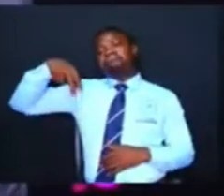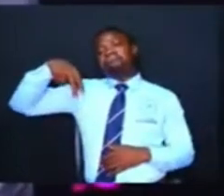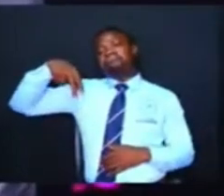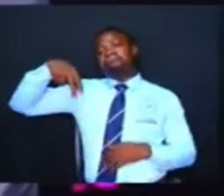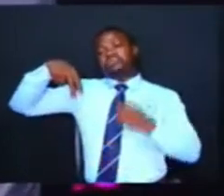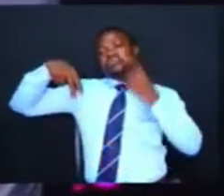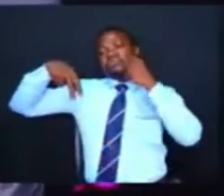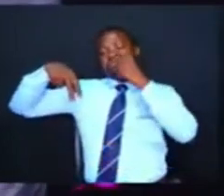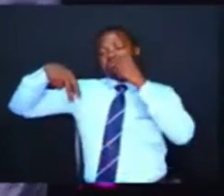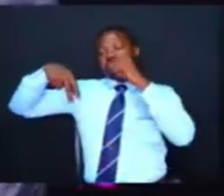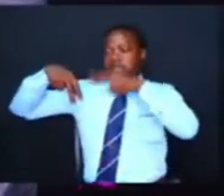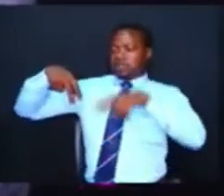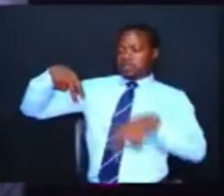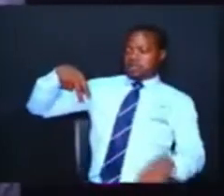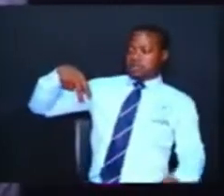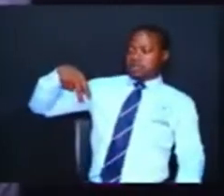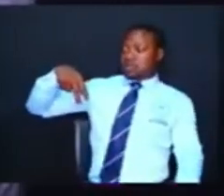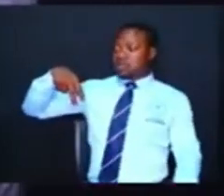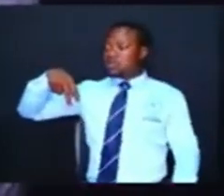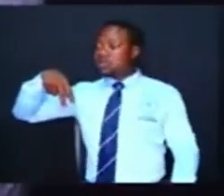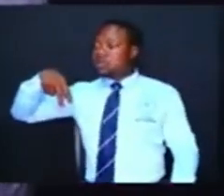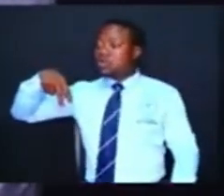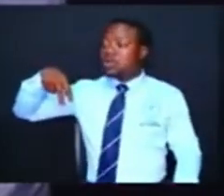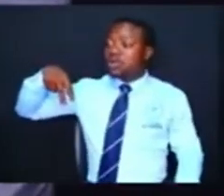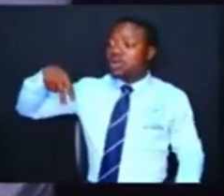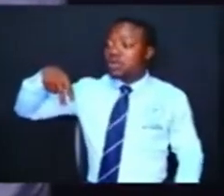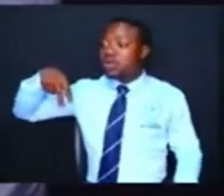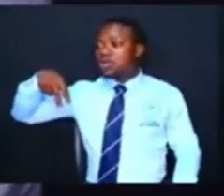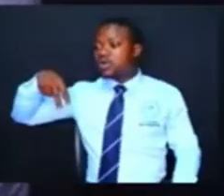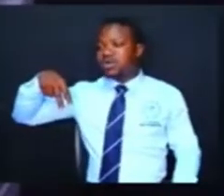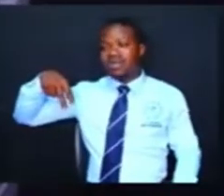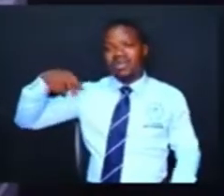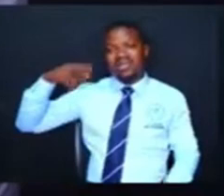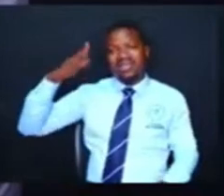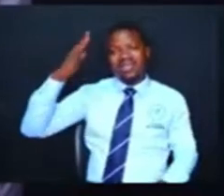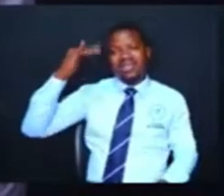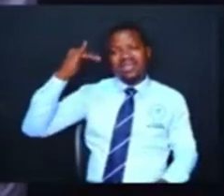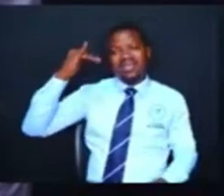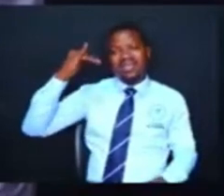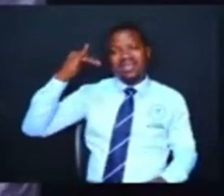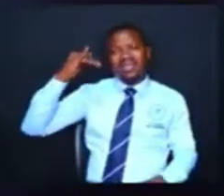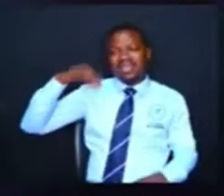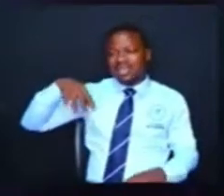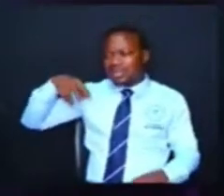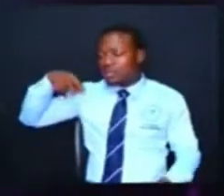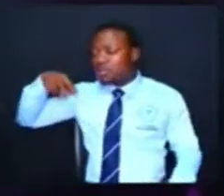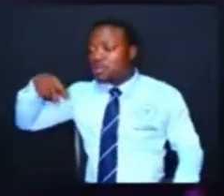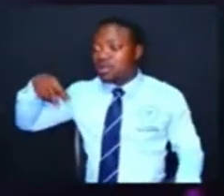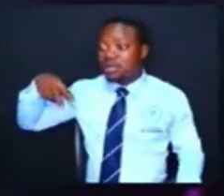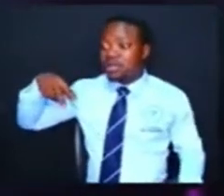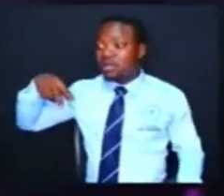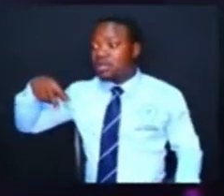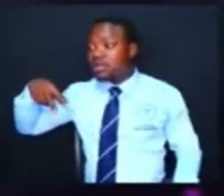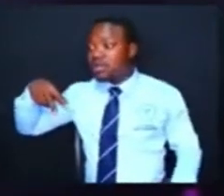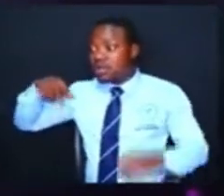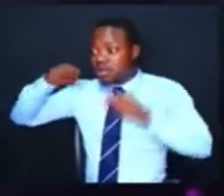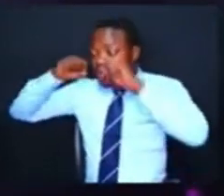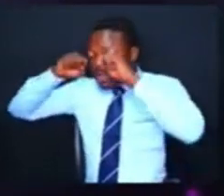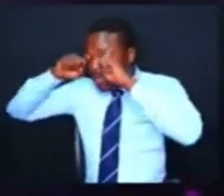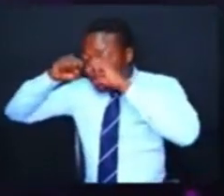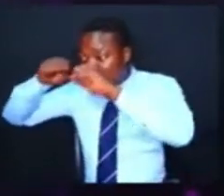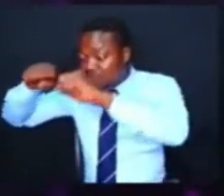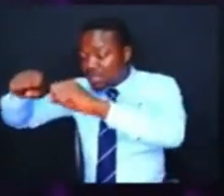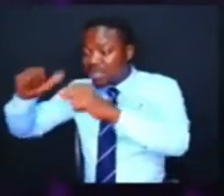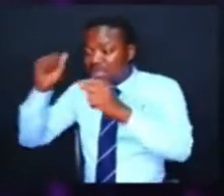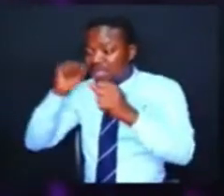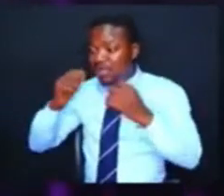his hand. Because he made a mistake of tossing it over and still looking at the naked